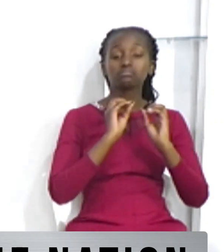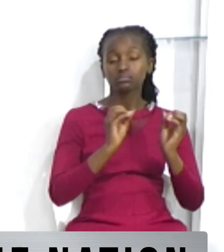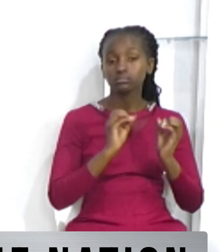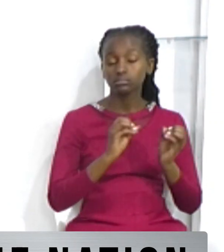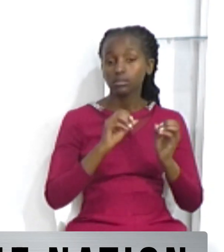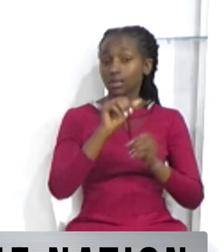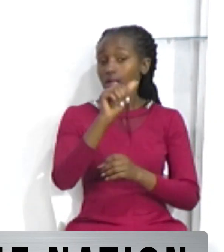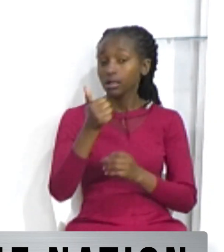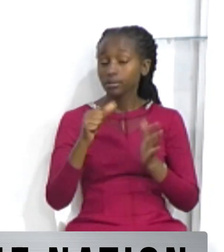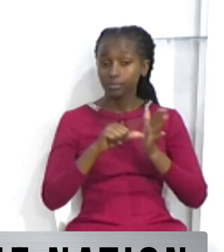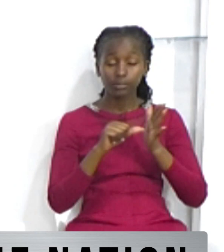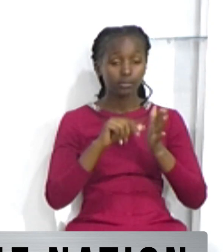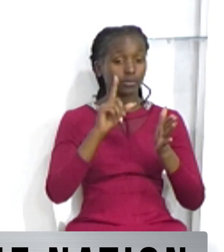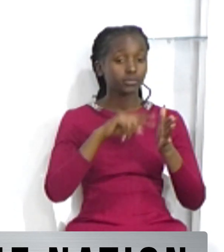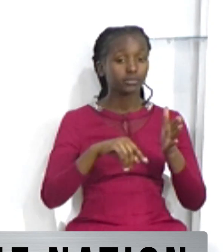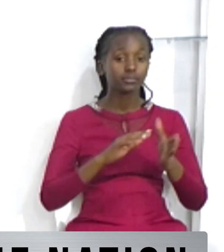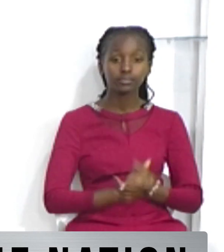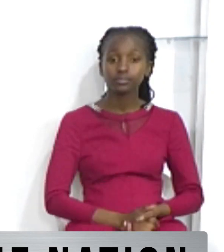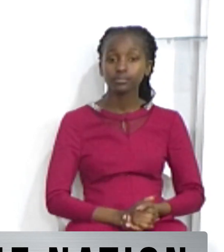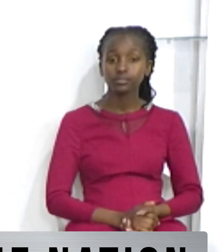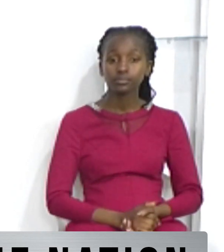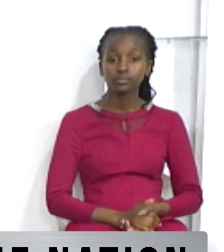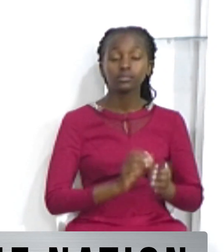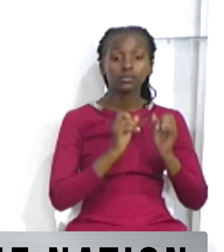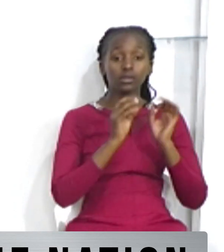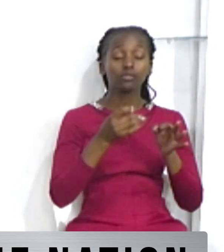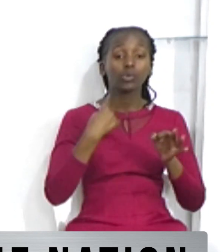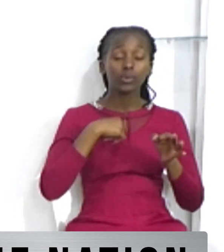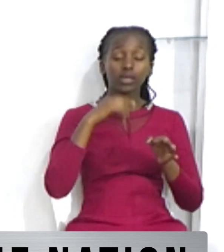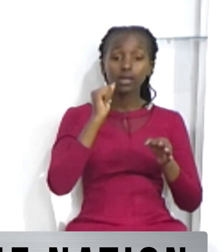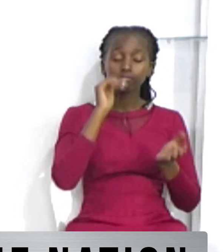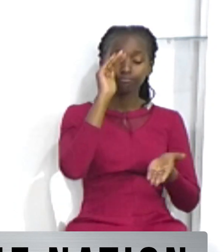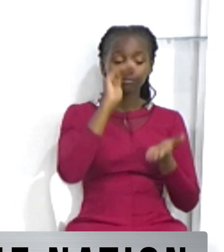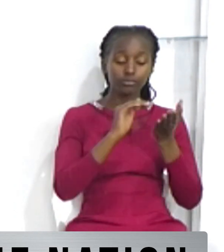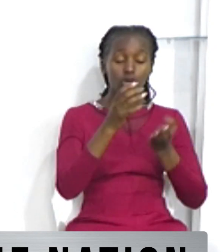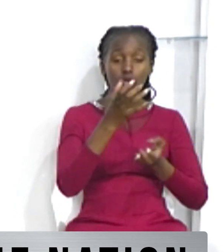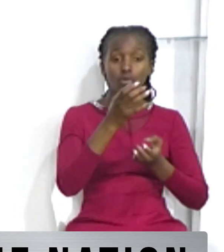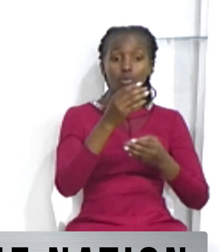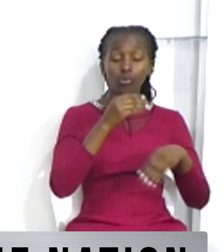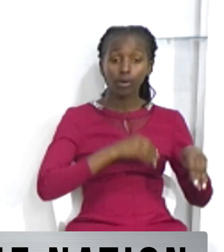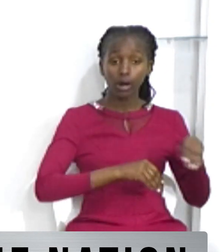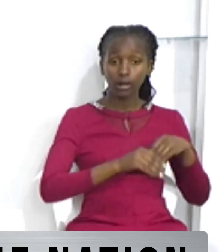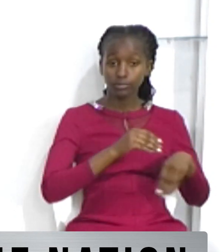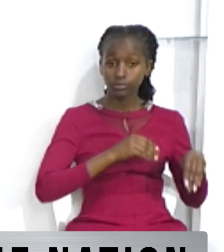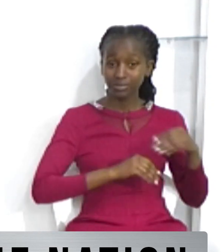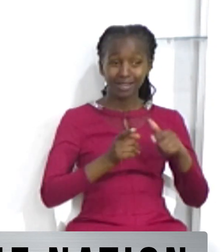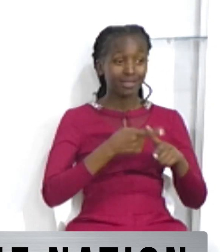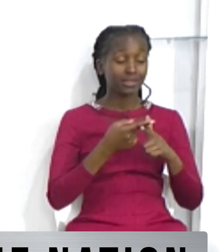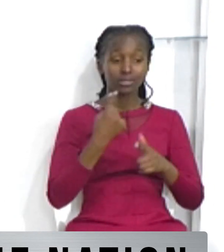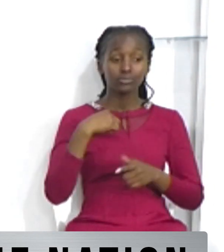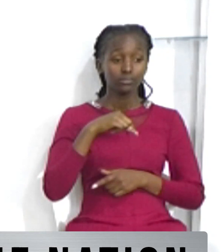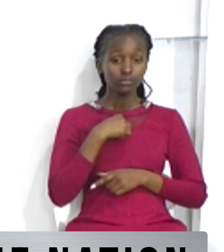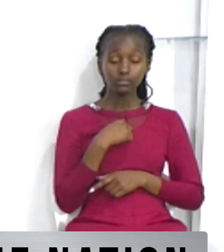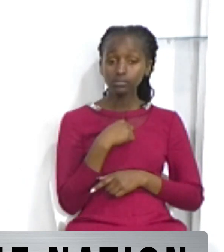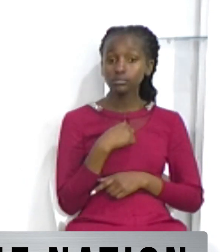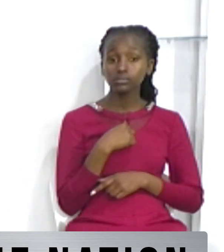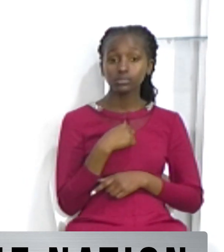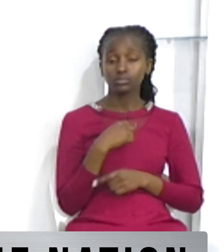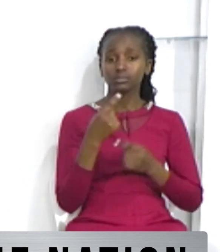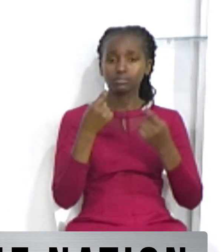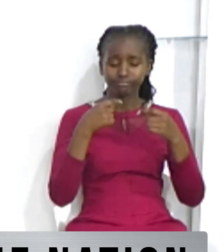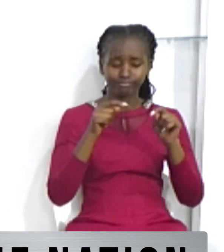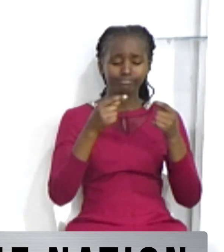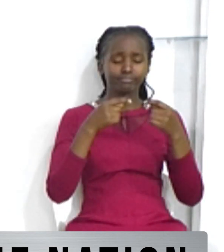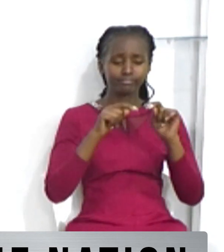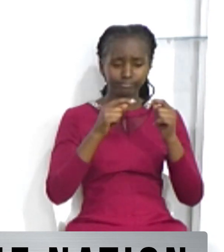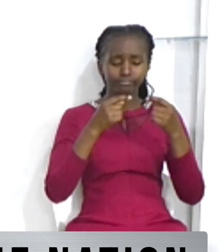And another thing is, instead of minimizing corruption, right, we are letting it